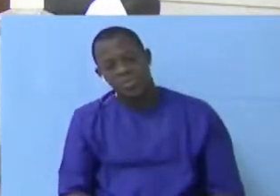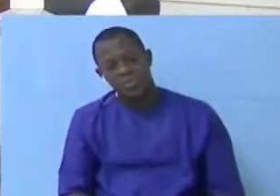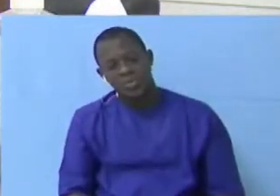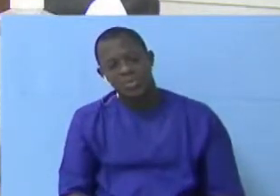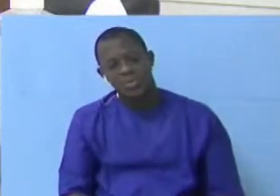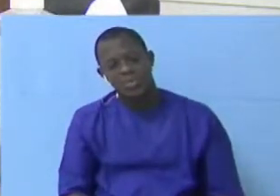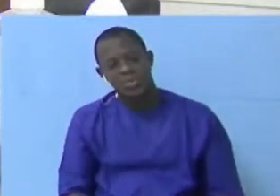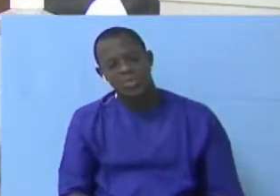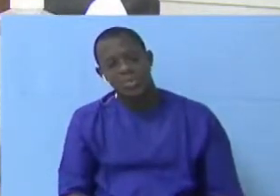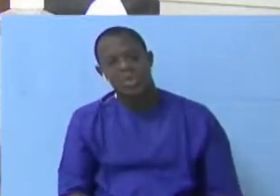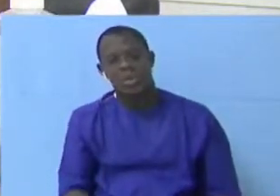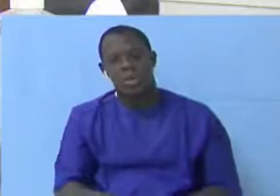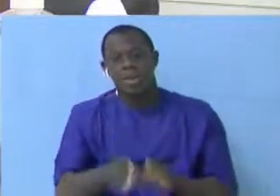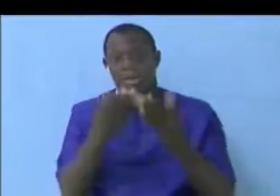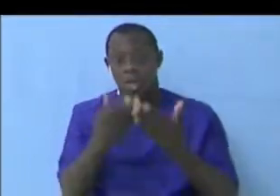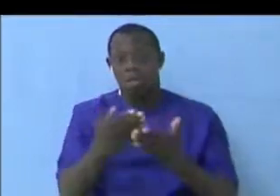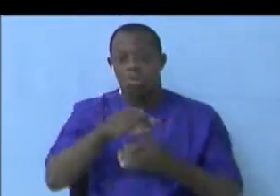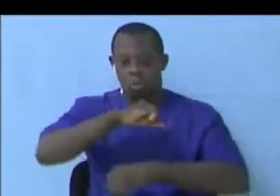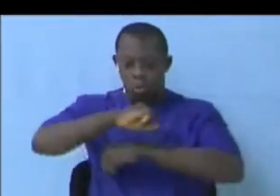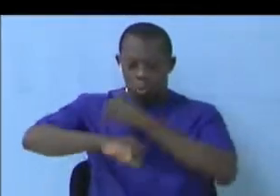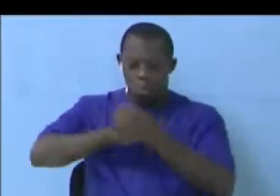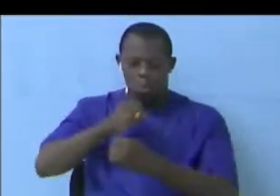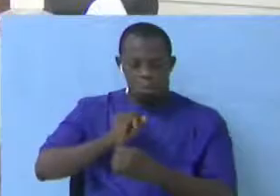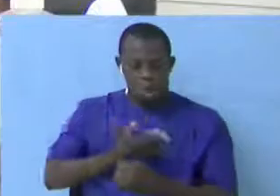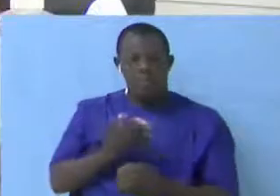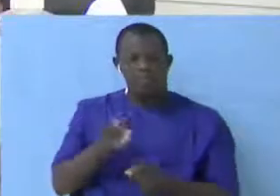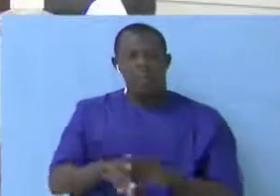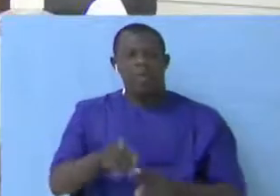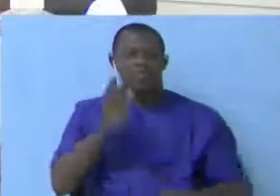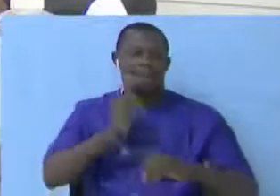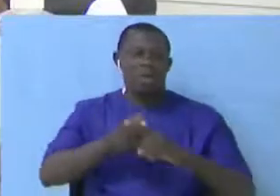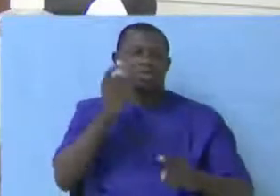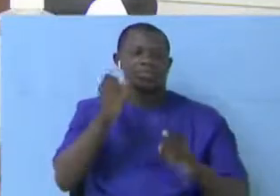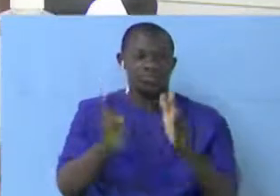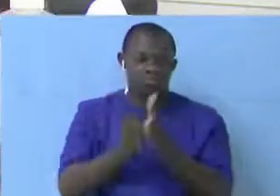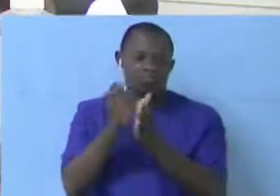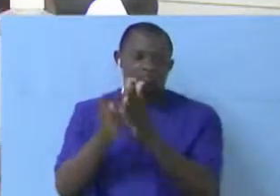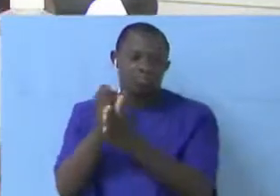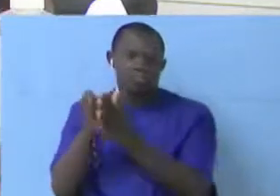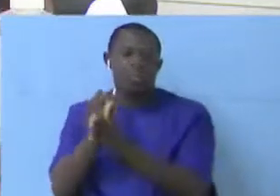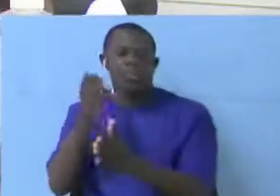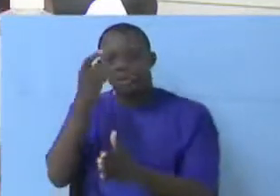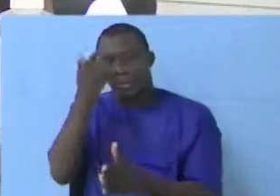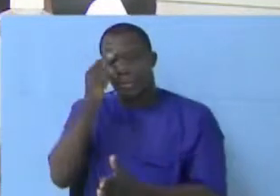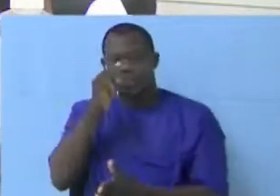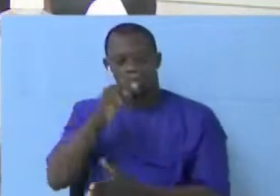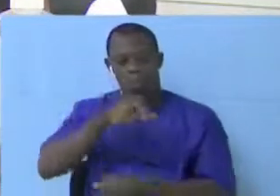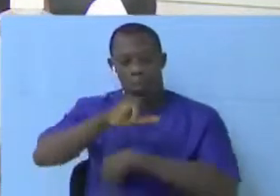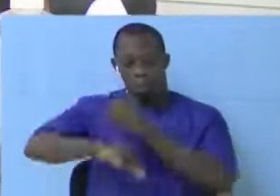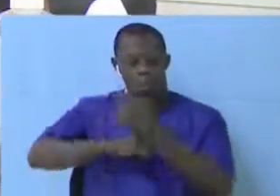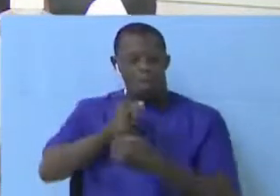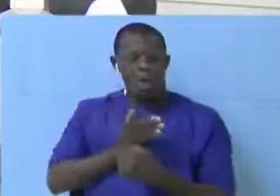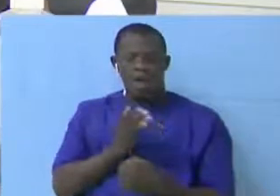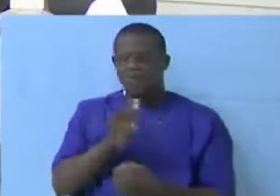With the wife, we quickly investigated and she was not found wanting.